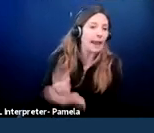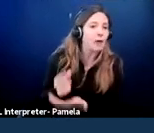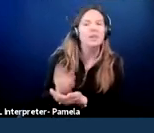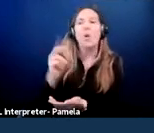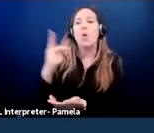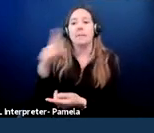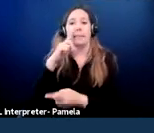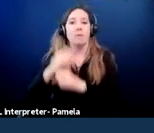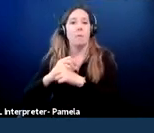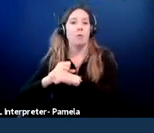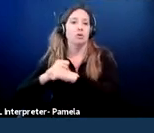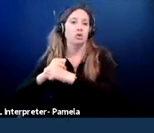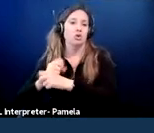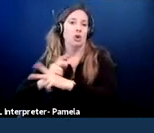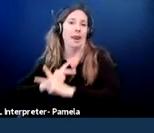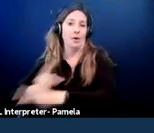sort of secure the lending.